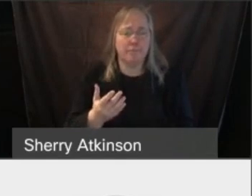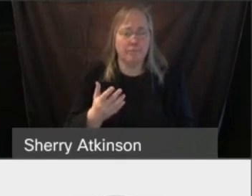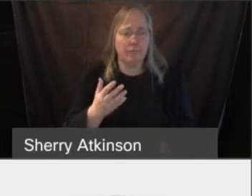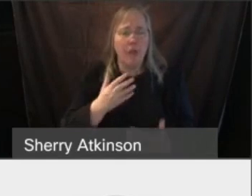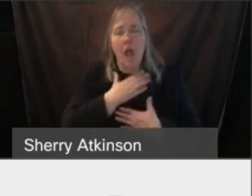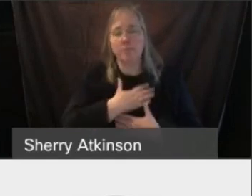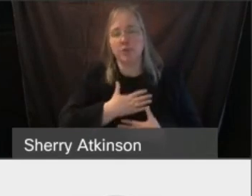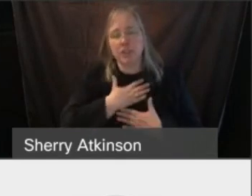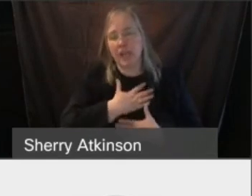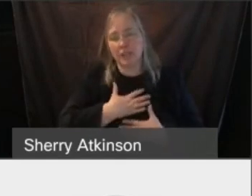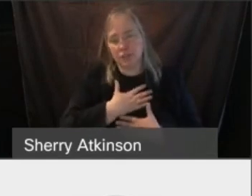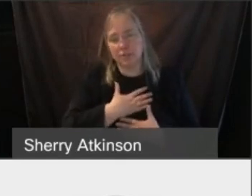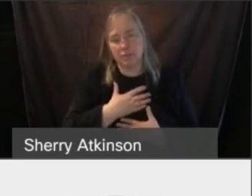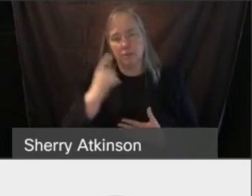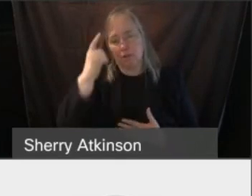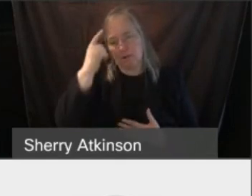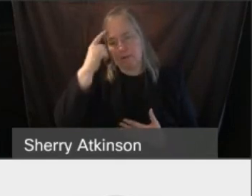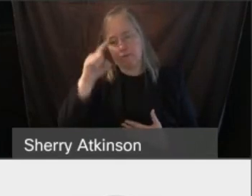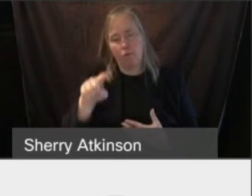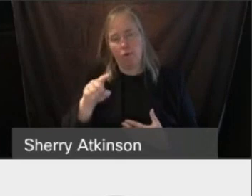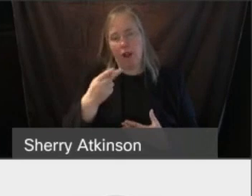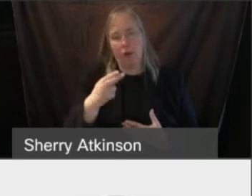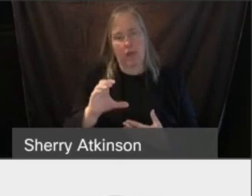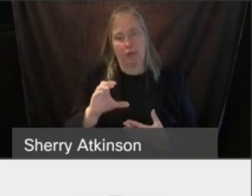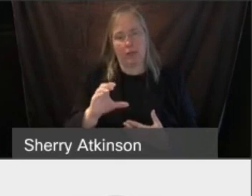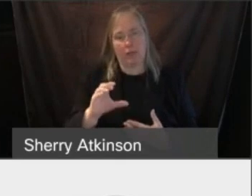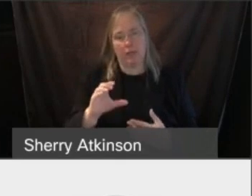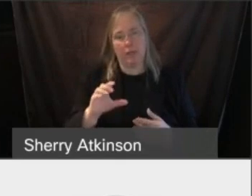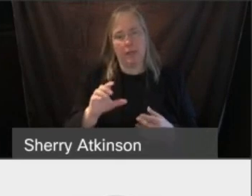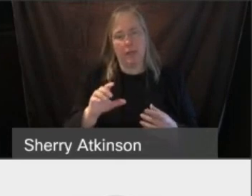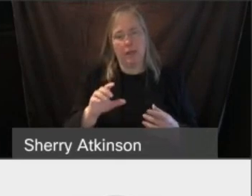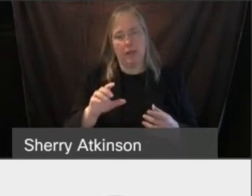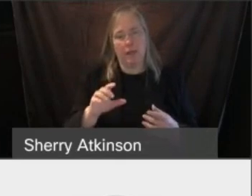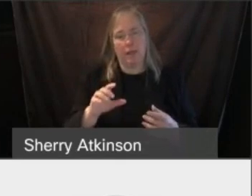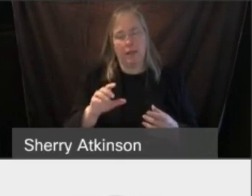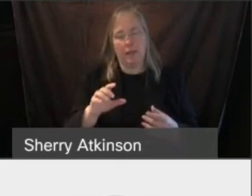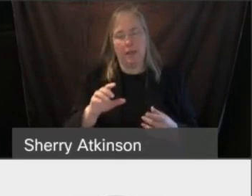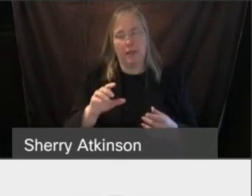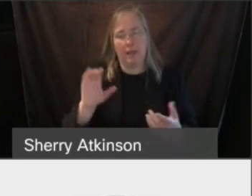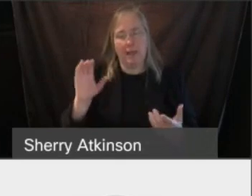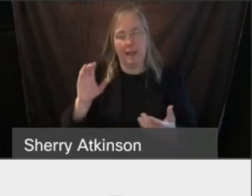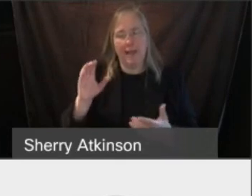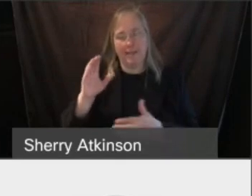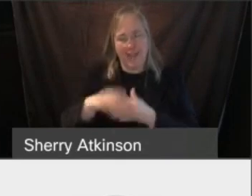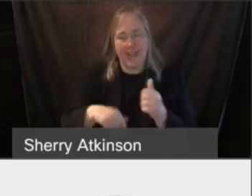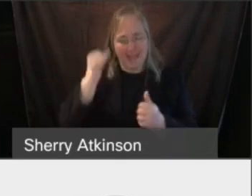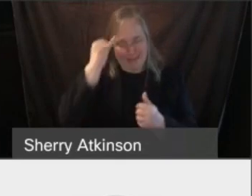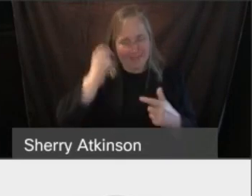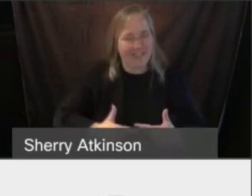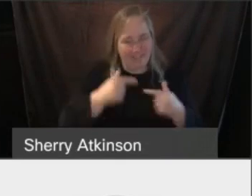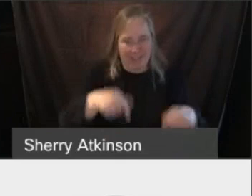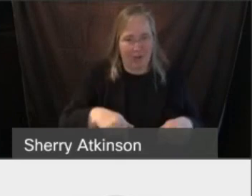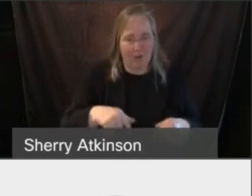appreciation, for Howard County as if they lived here. And so then it becomes a case truly